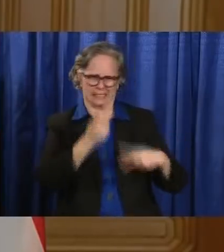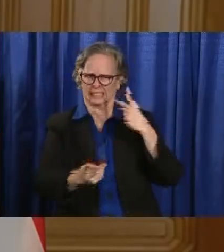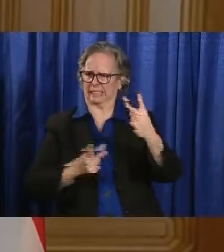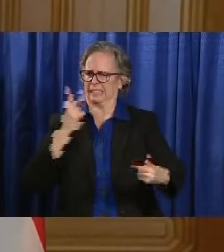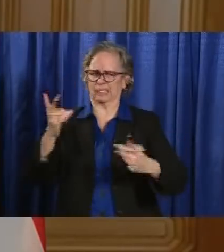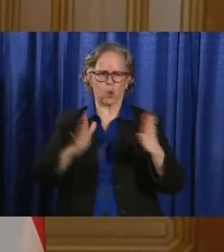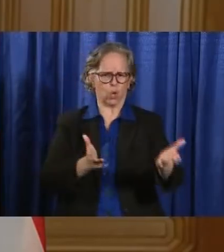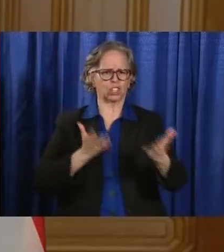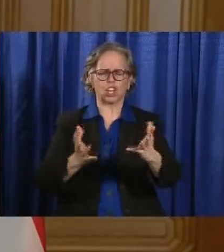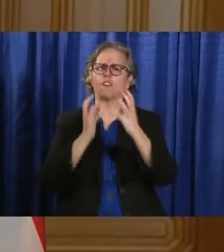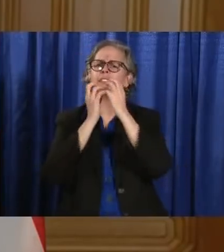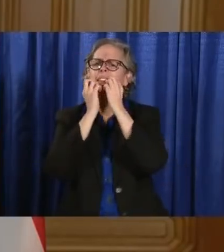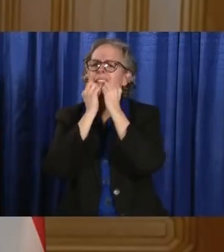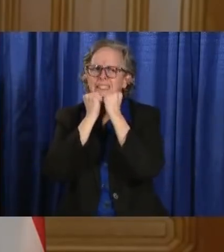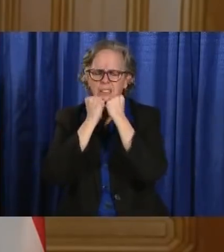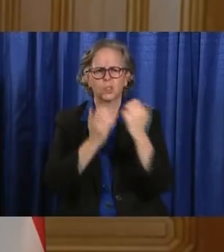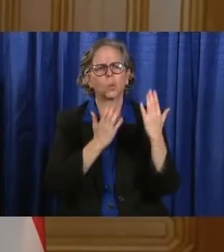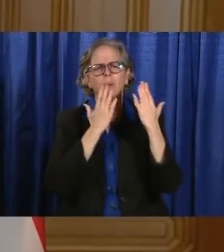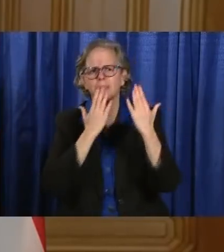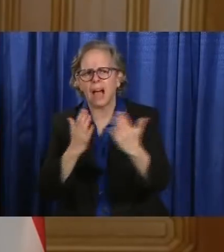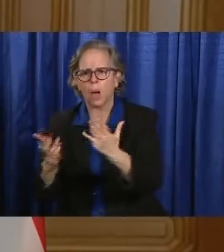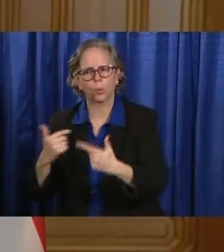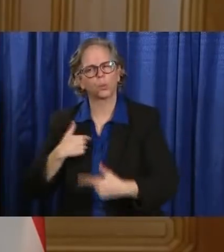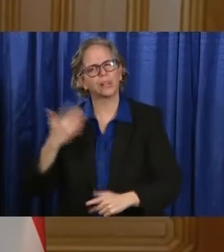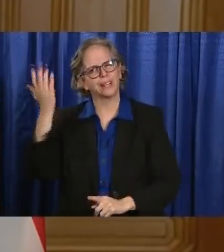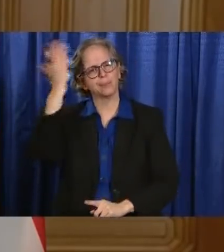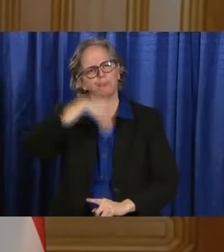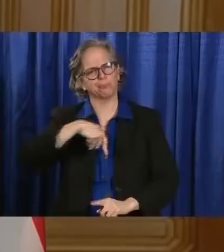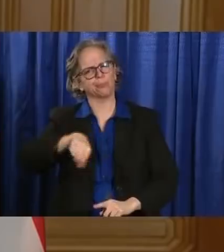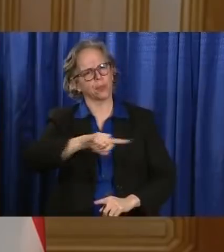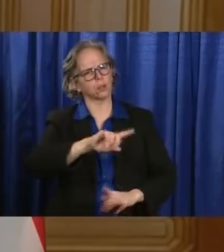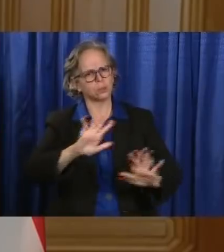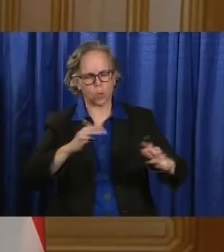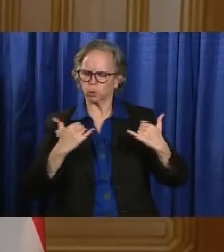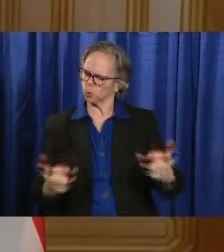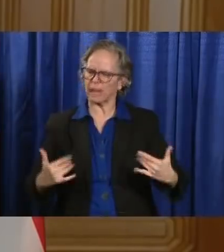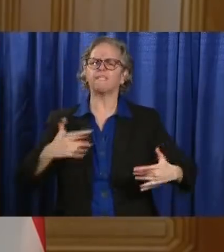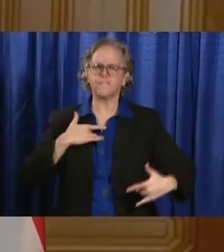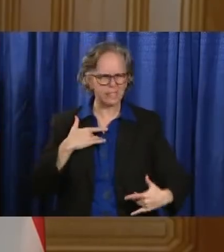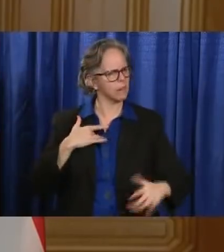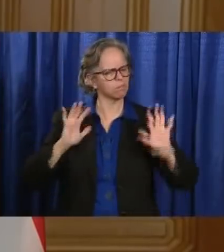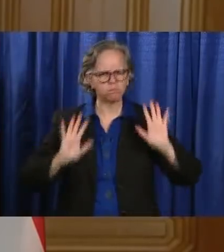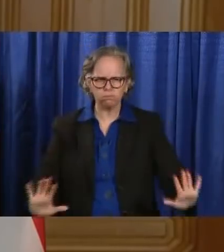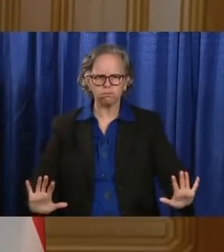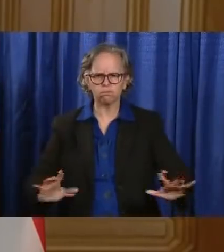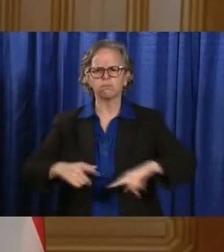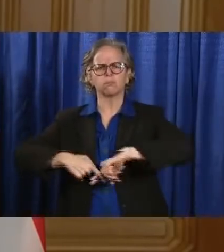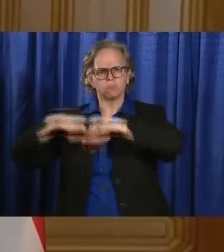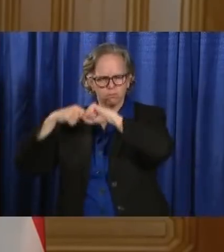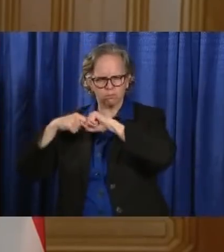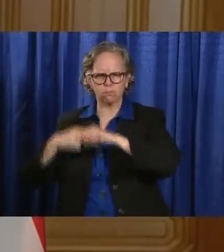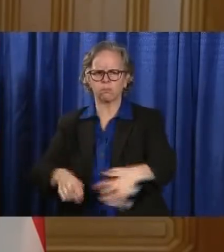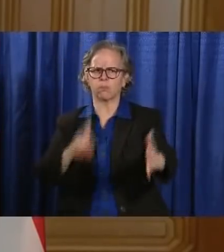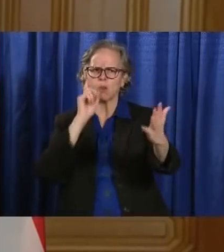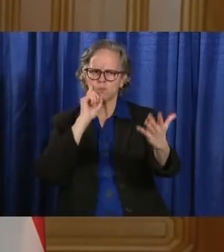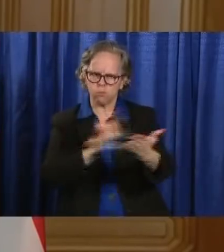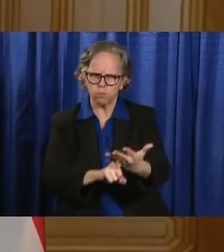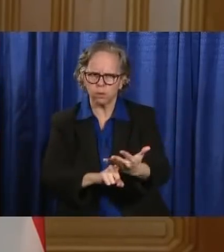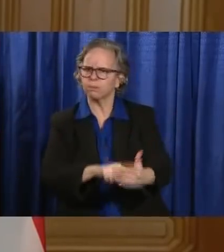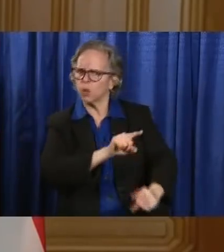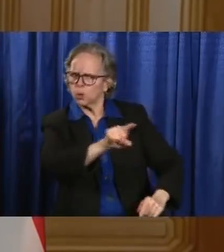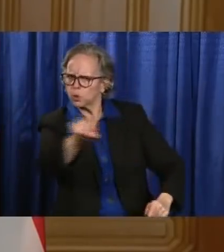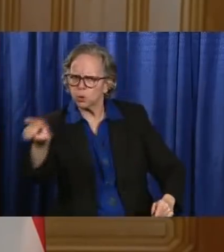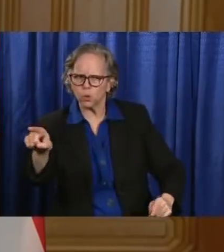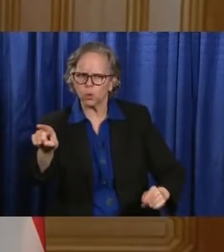is too often unsung. Today we pause to let you know that we see what you're doing. We're grateful for your service. And